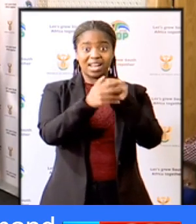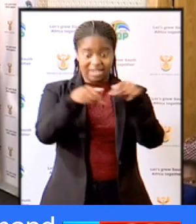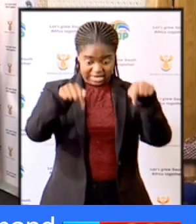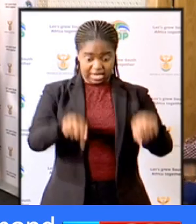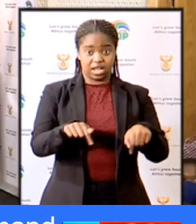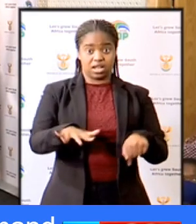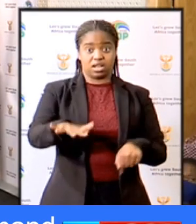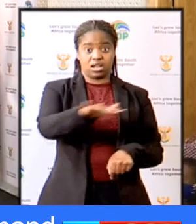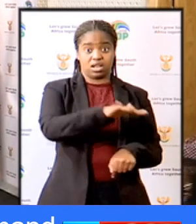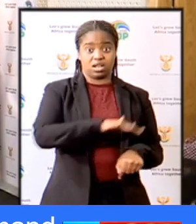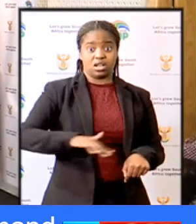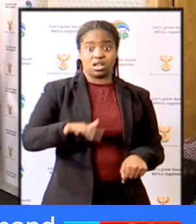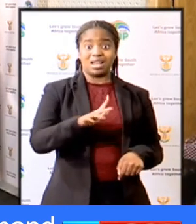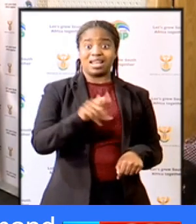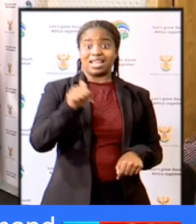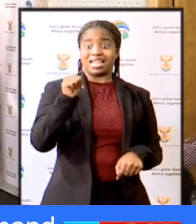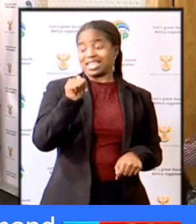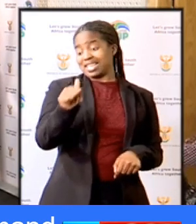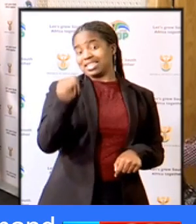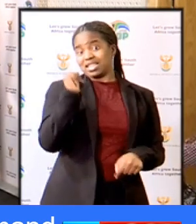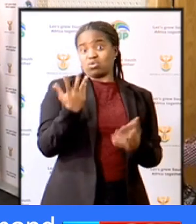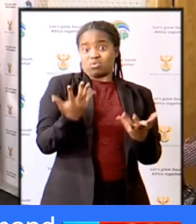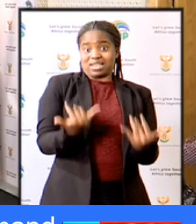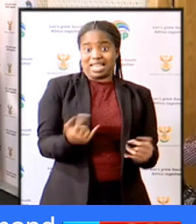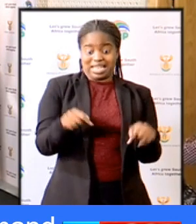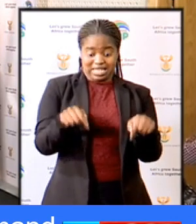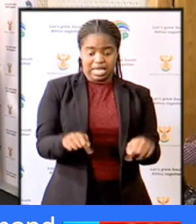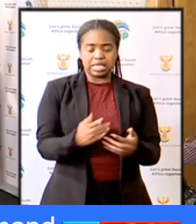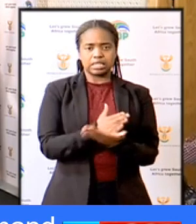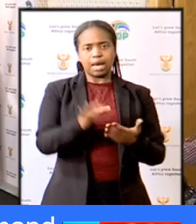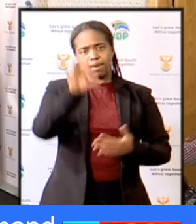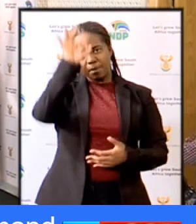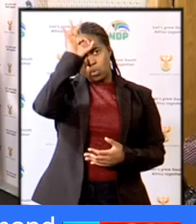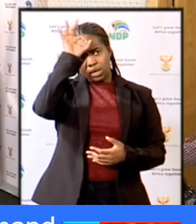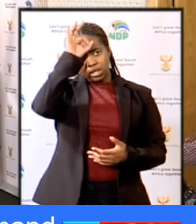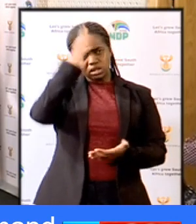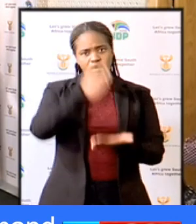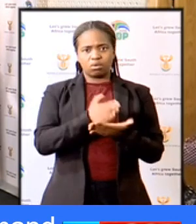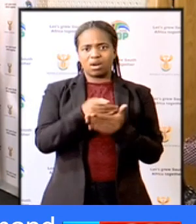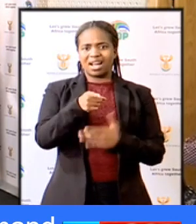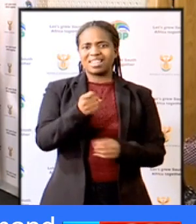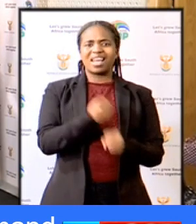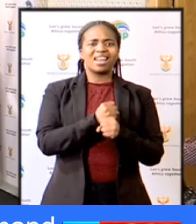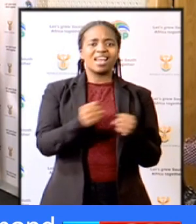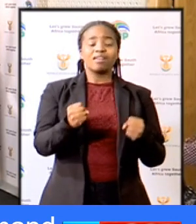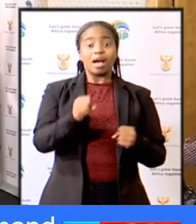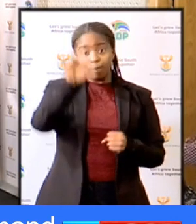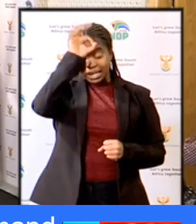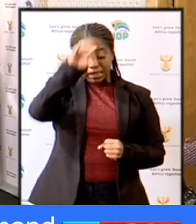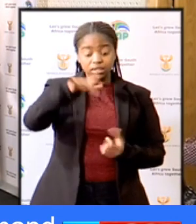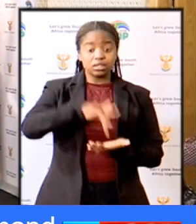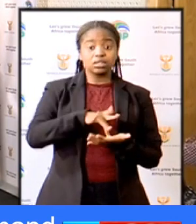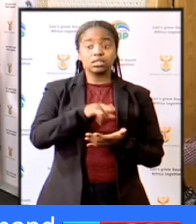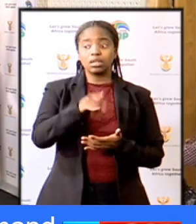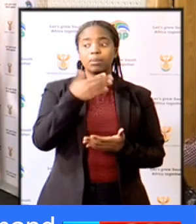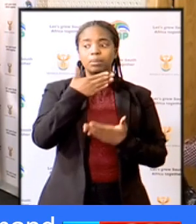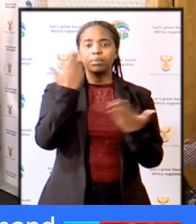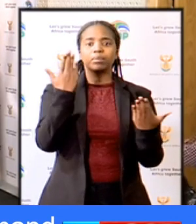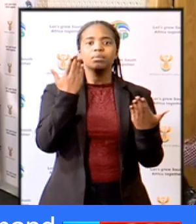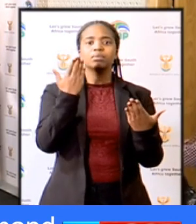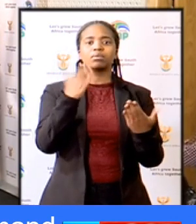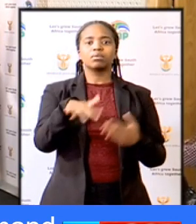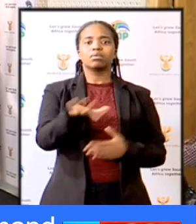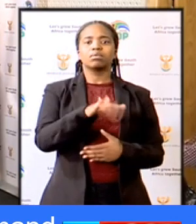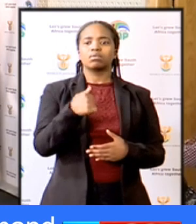Mark's building, yesterday and today, some of the police who work at the checkpoint, they didn't even have sanitizers, and they indicated even for